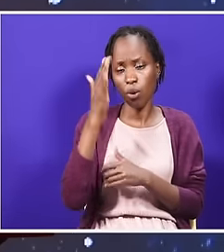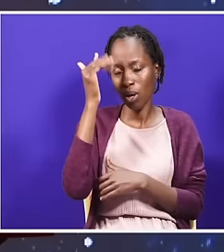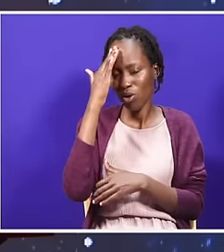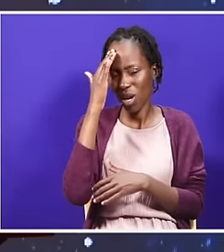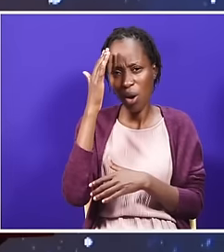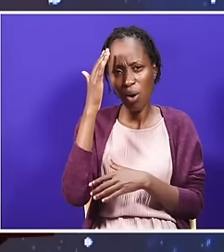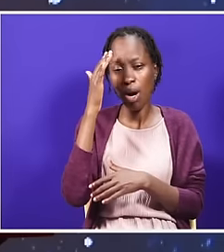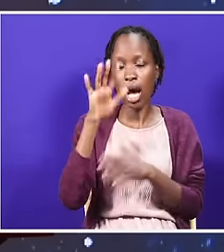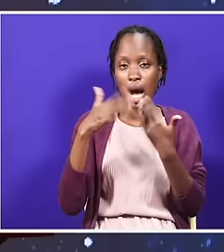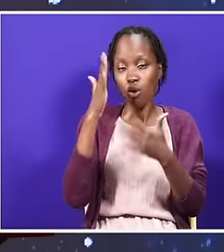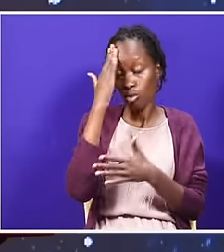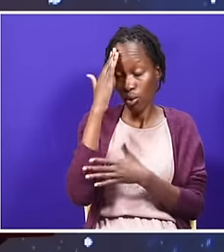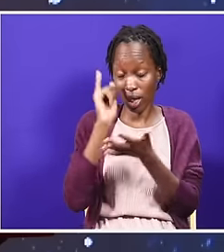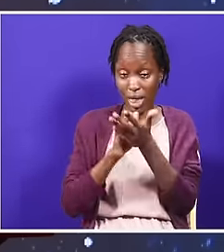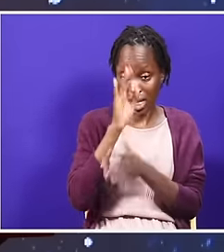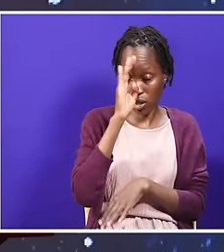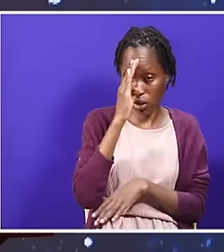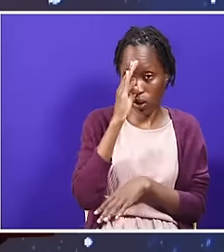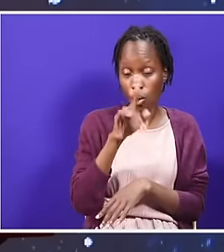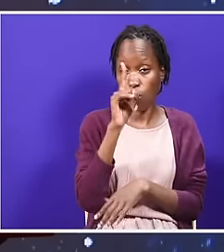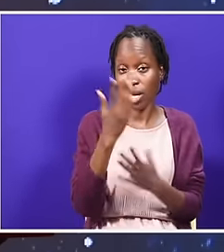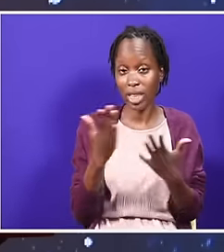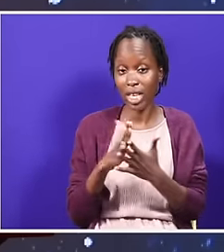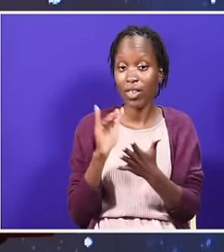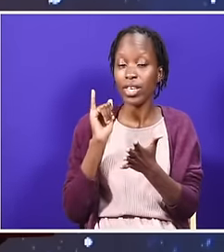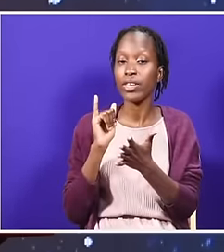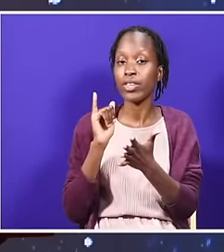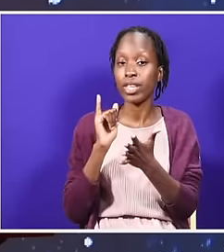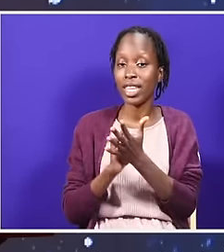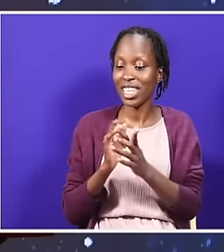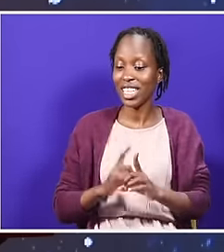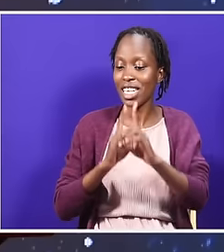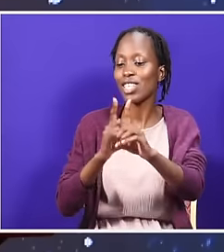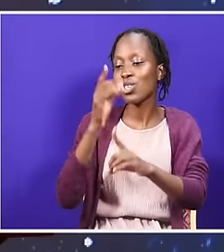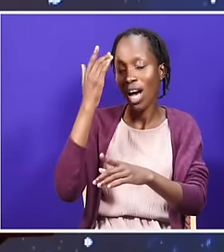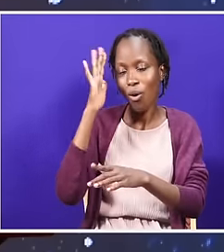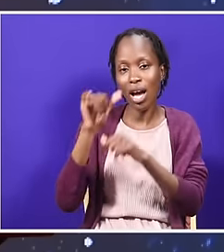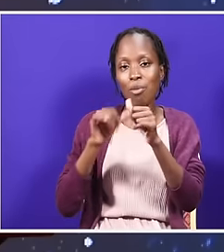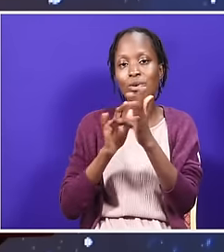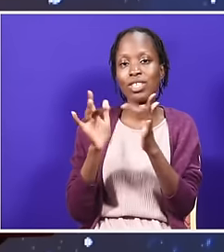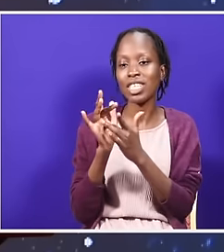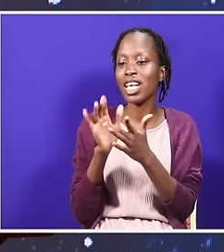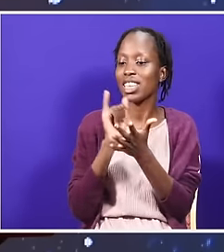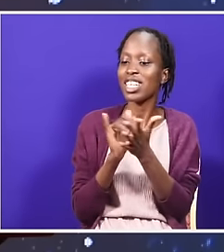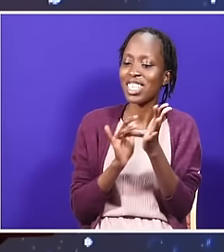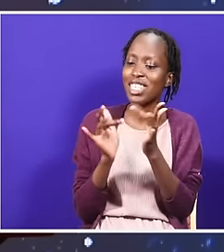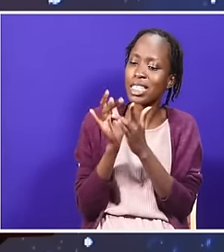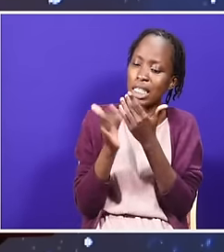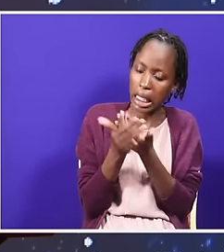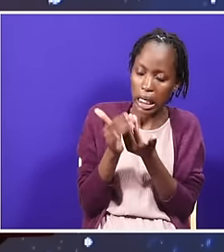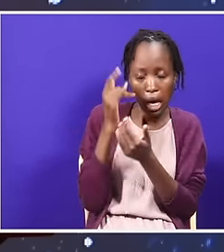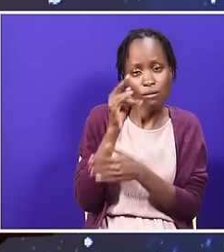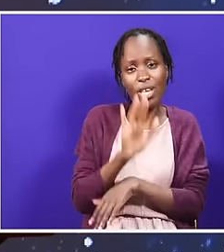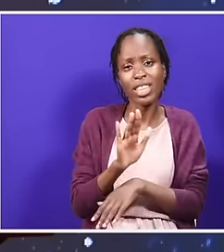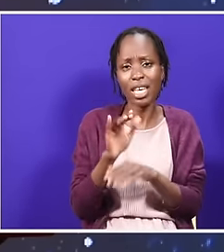doubt? Well, the one thing they actually really, really knew about him was he cared. They had seen him